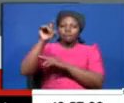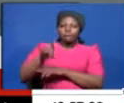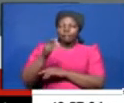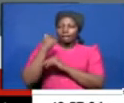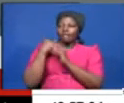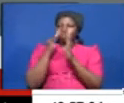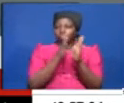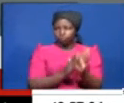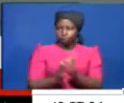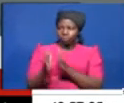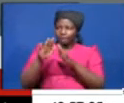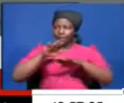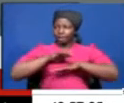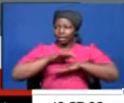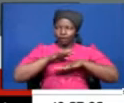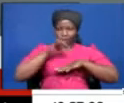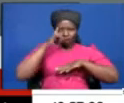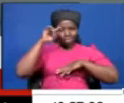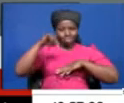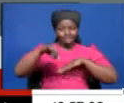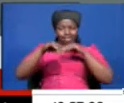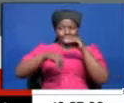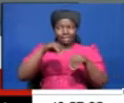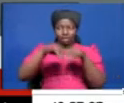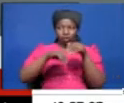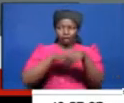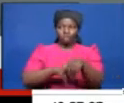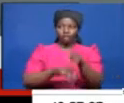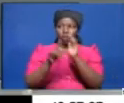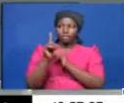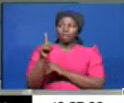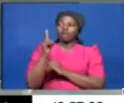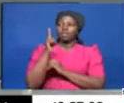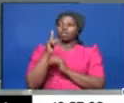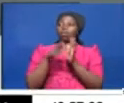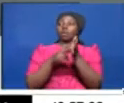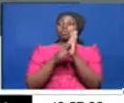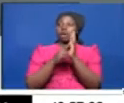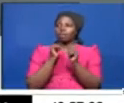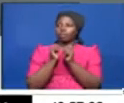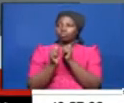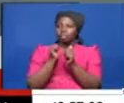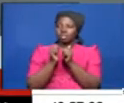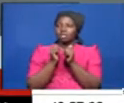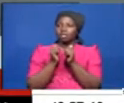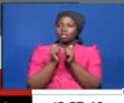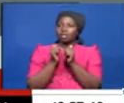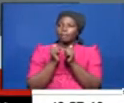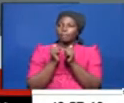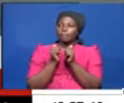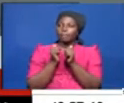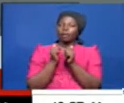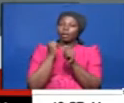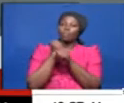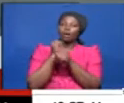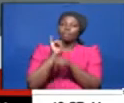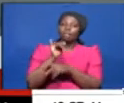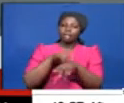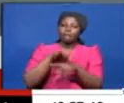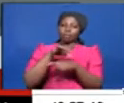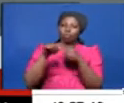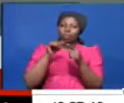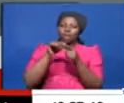sufficiently for this election as per the legal requirements that stood us at that time, mm-hmm. where the manual register is